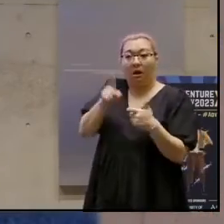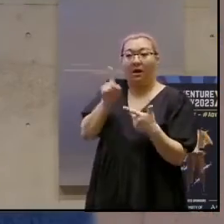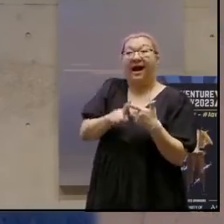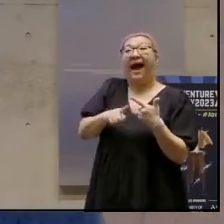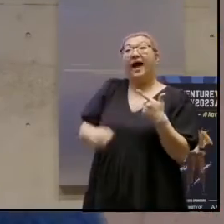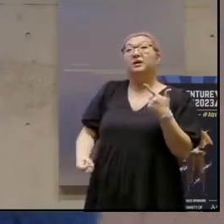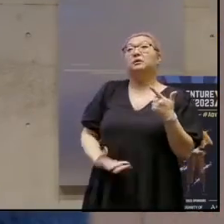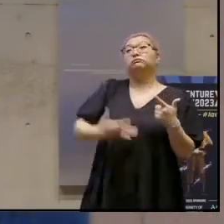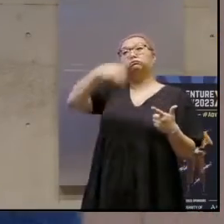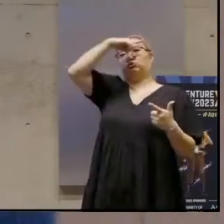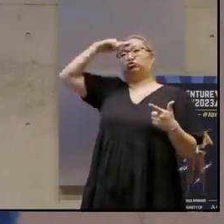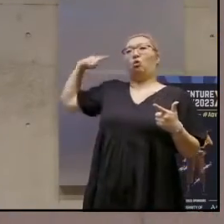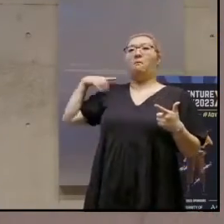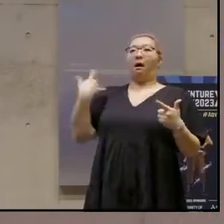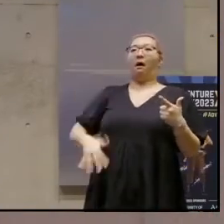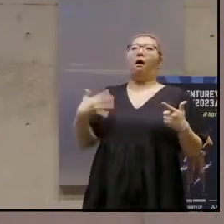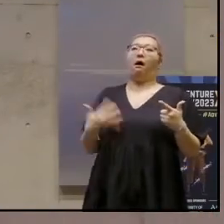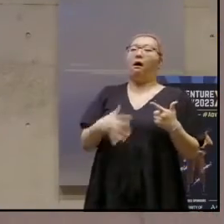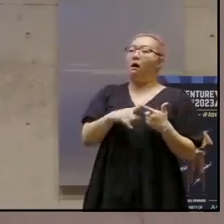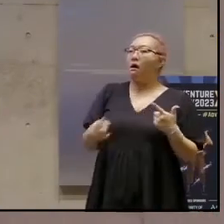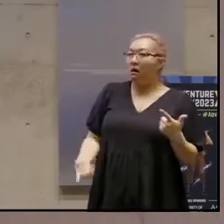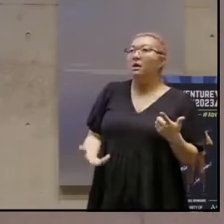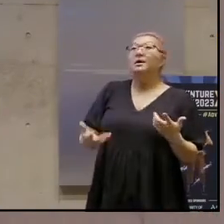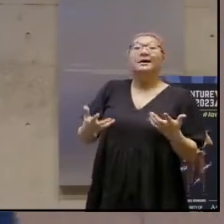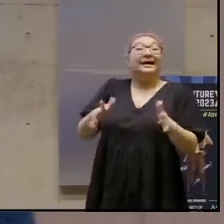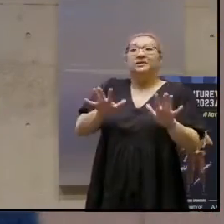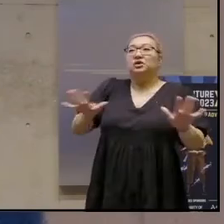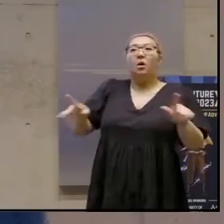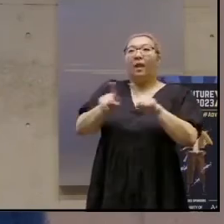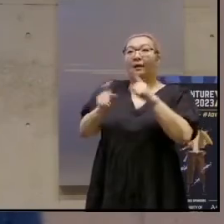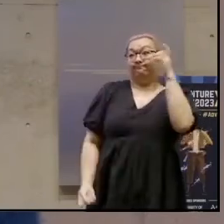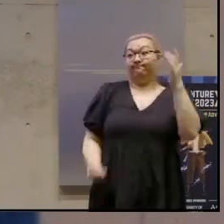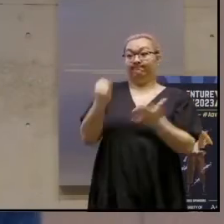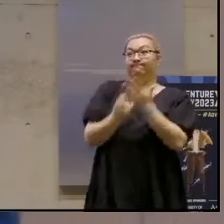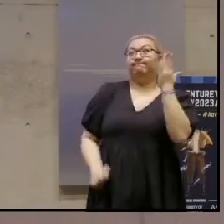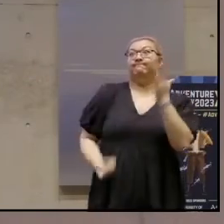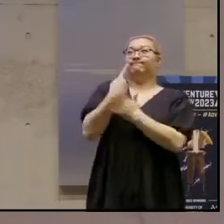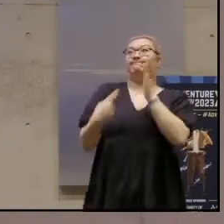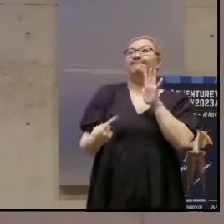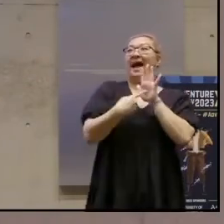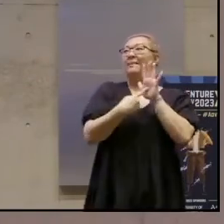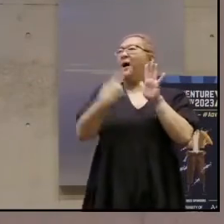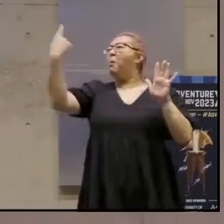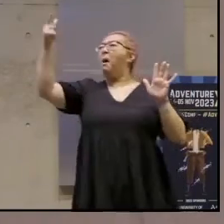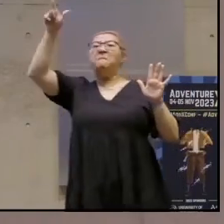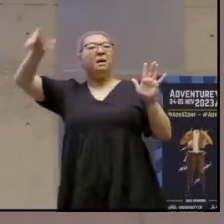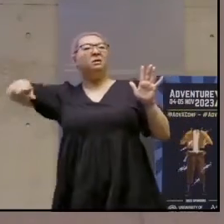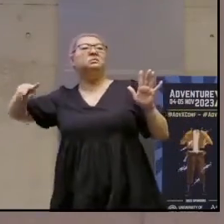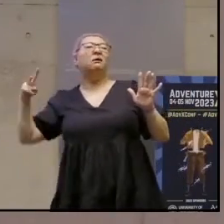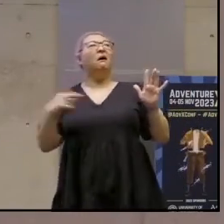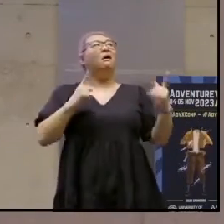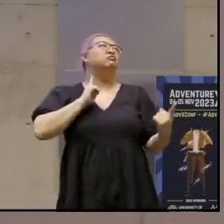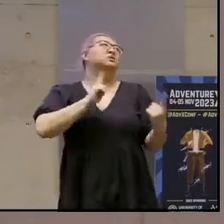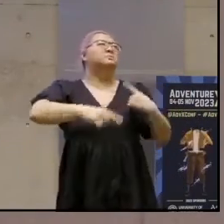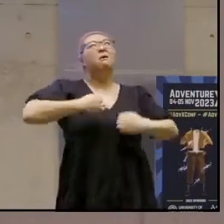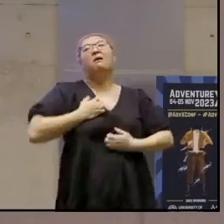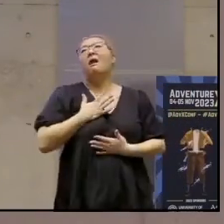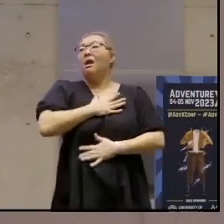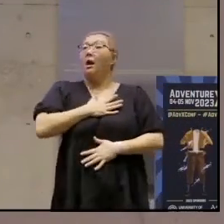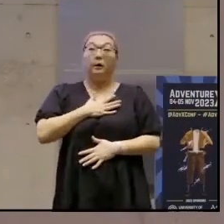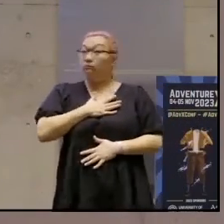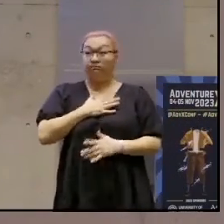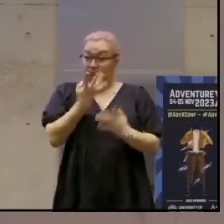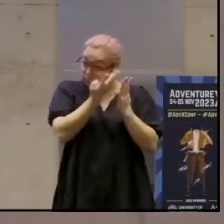not interested in the psychology of one character's perception. It is how do these things affect actual